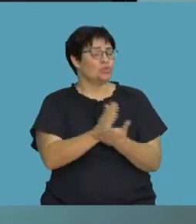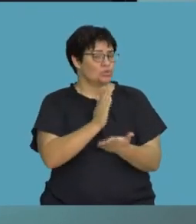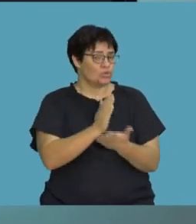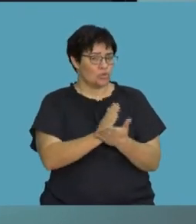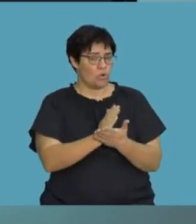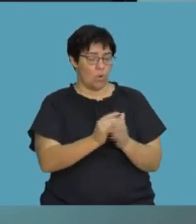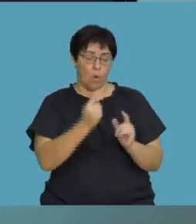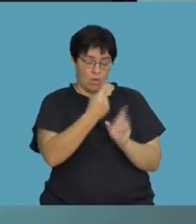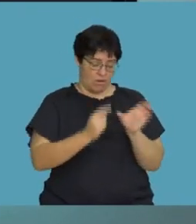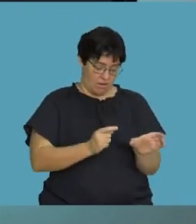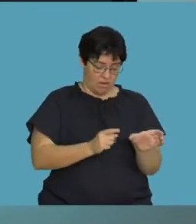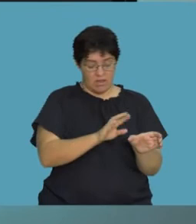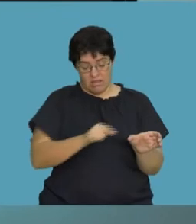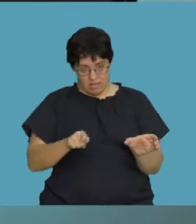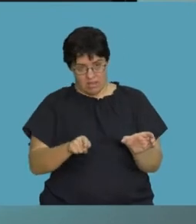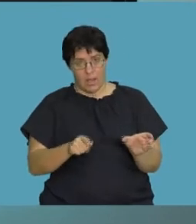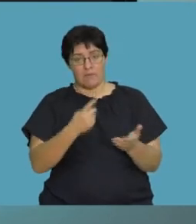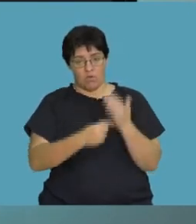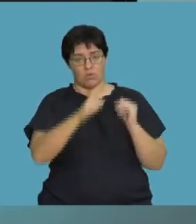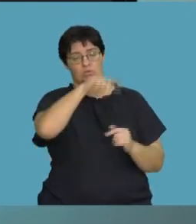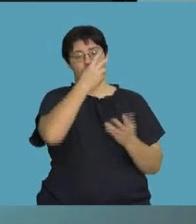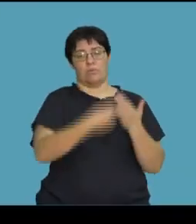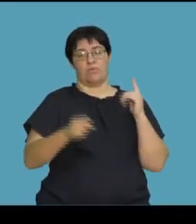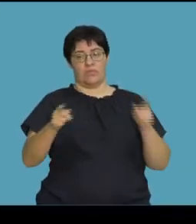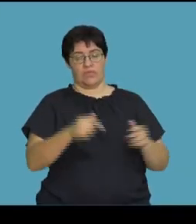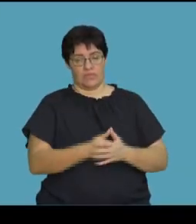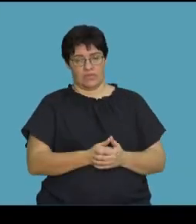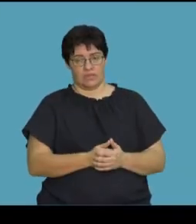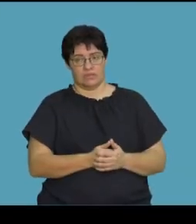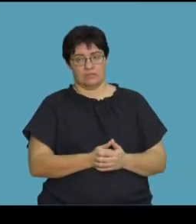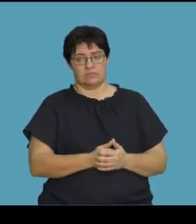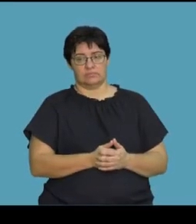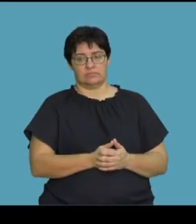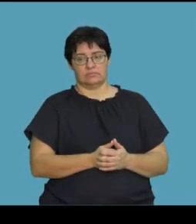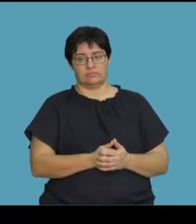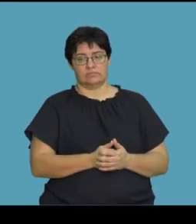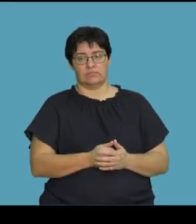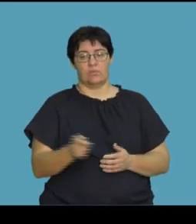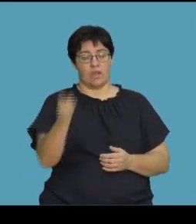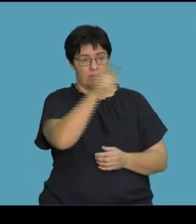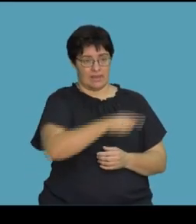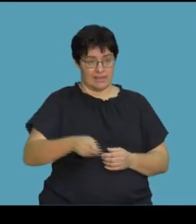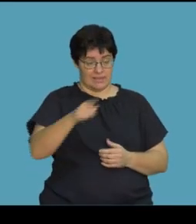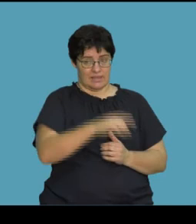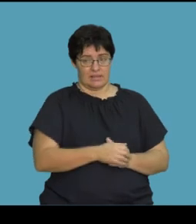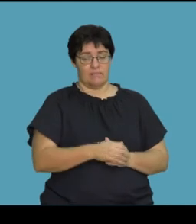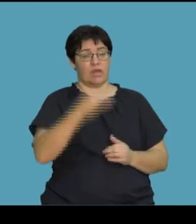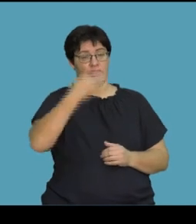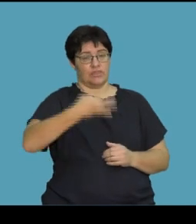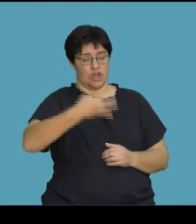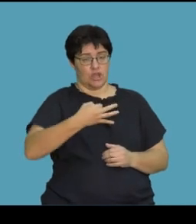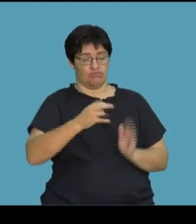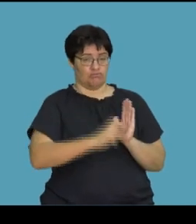is always on its own before squaring both sides. And when you're squaring it, we're going to be applying my